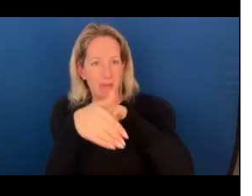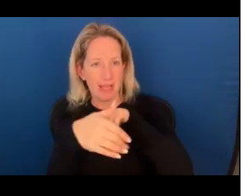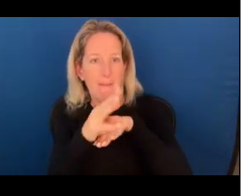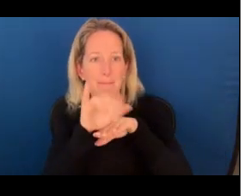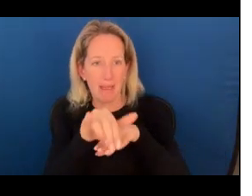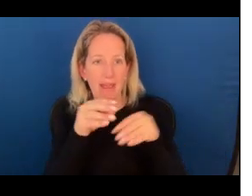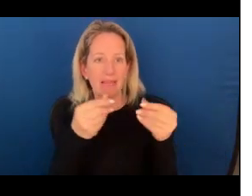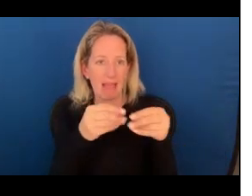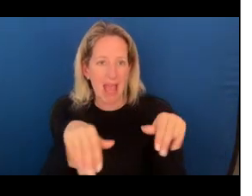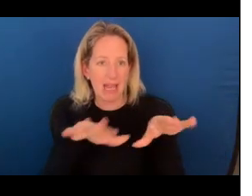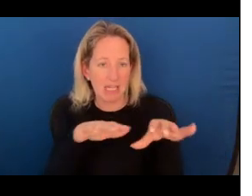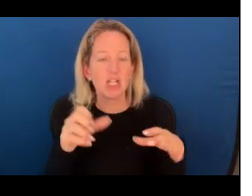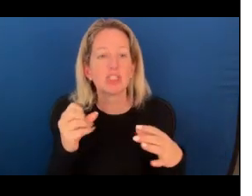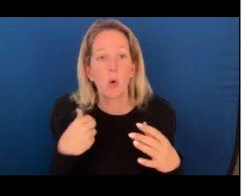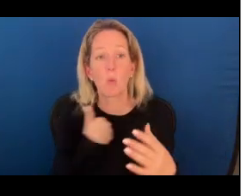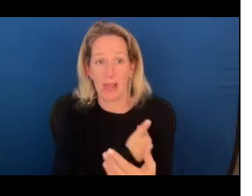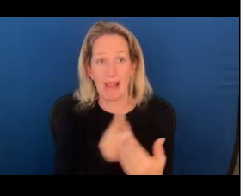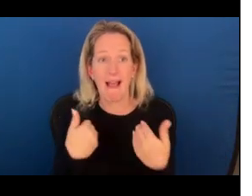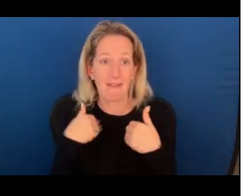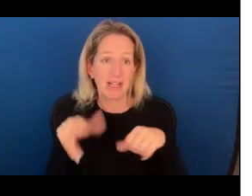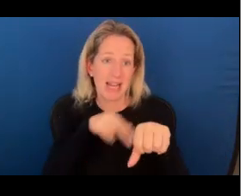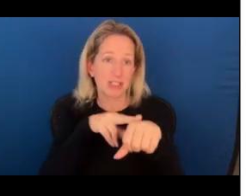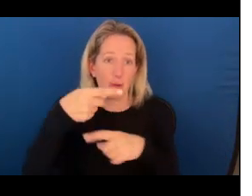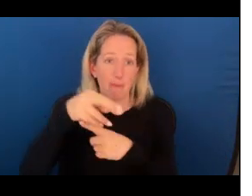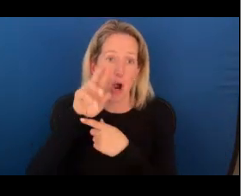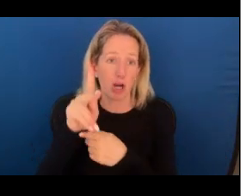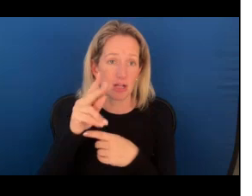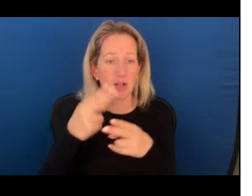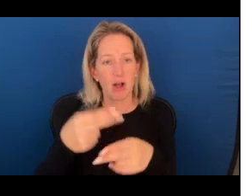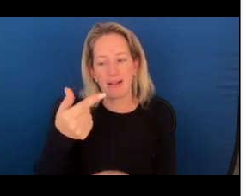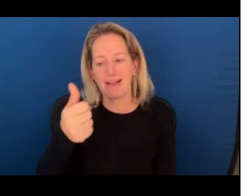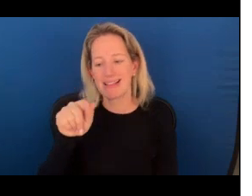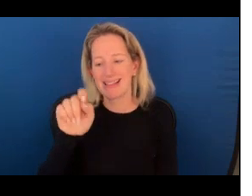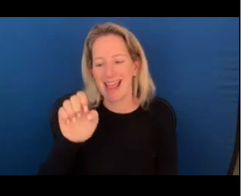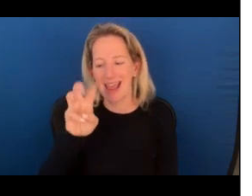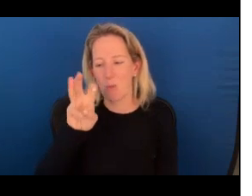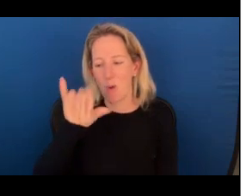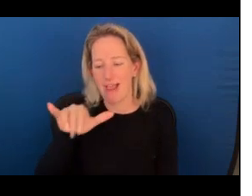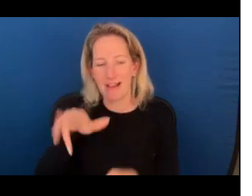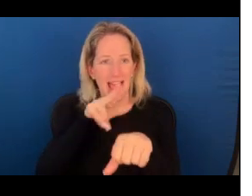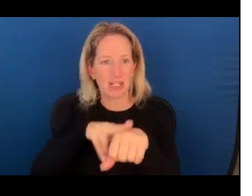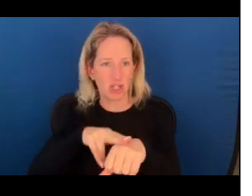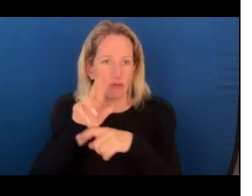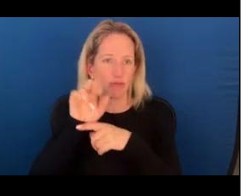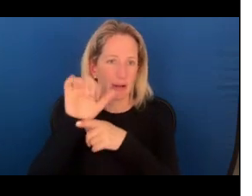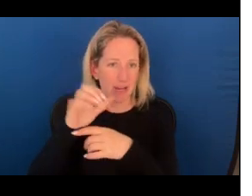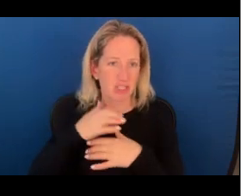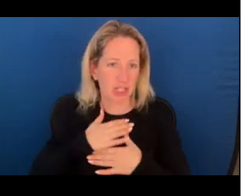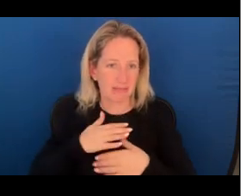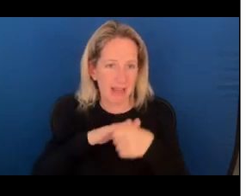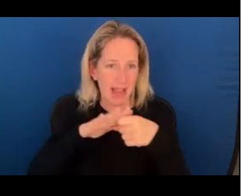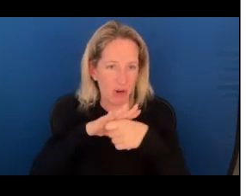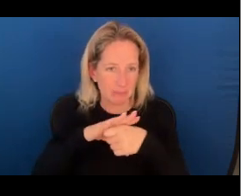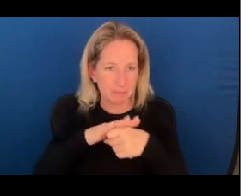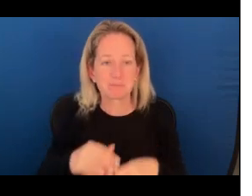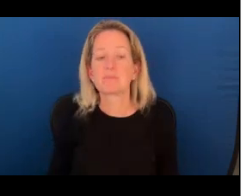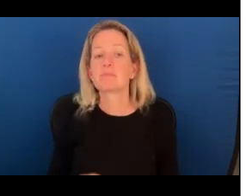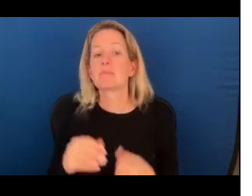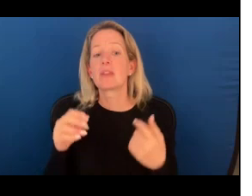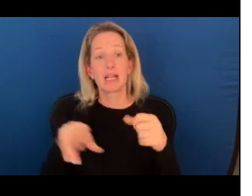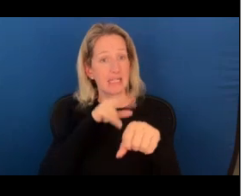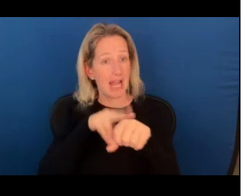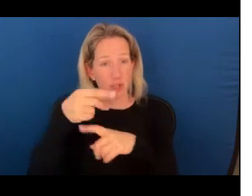park called Gateway National Recreation Area. Anyway, for whatever reason, I don't quite get it. The National Park Service